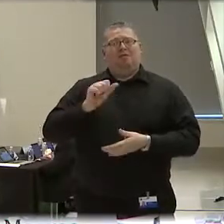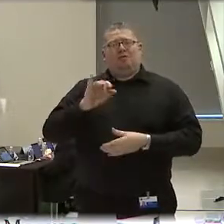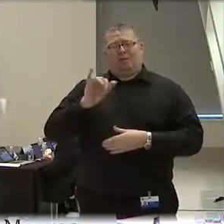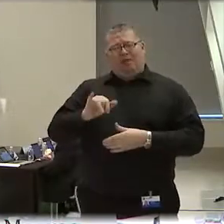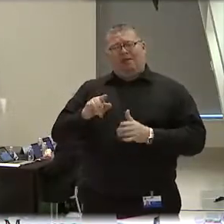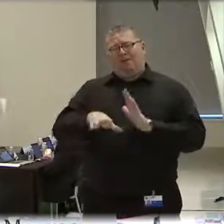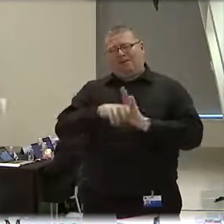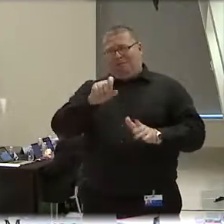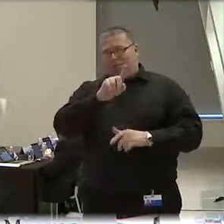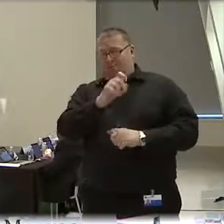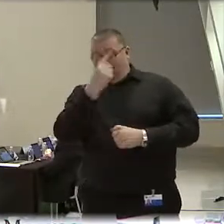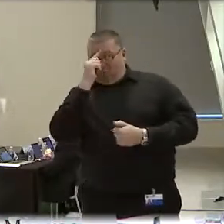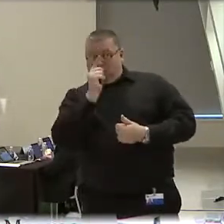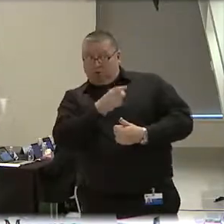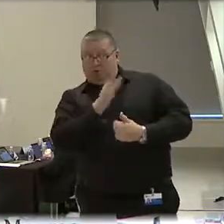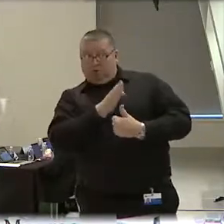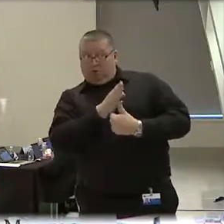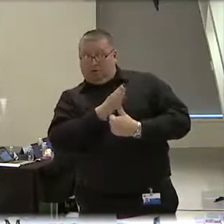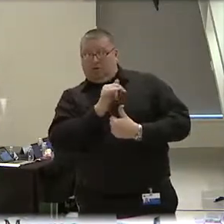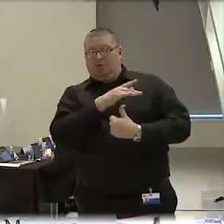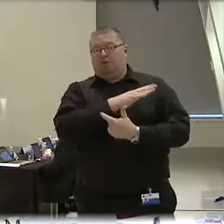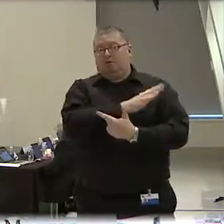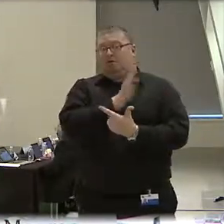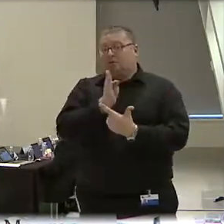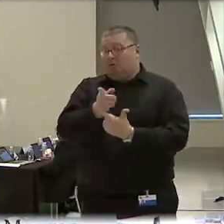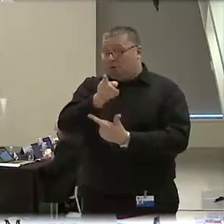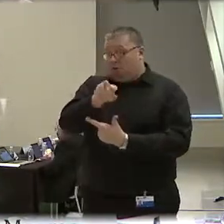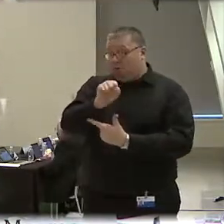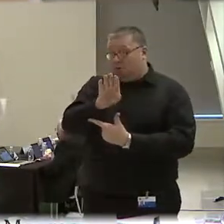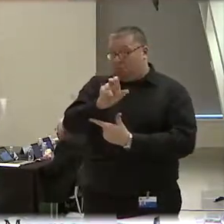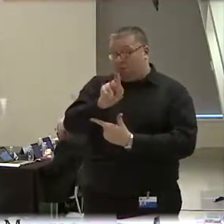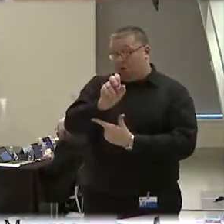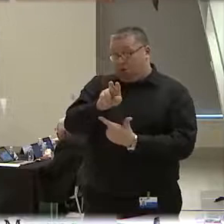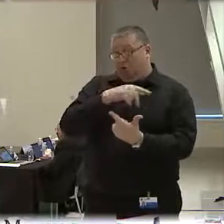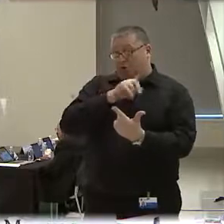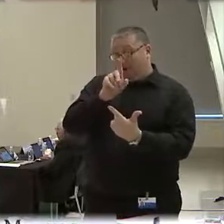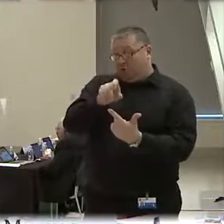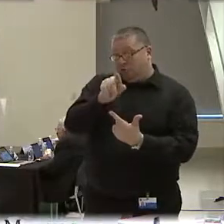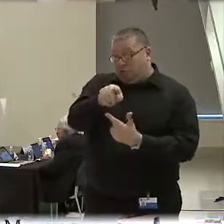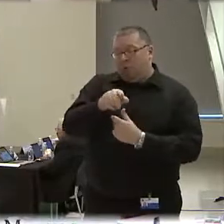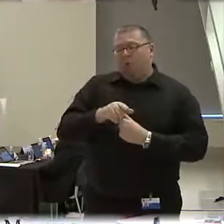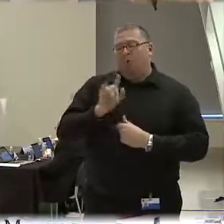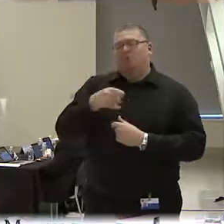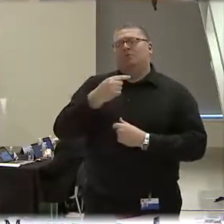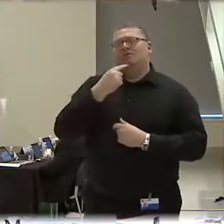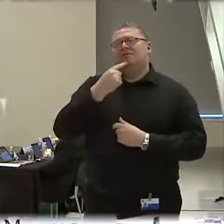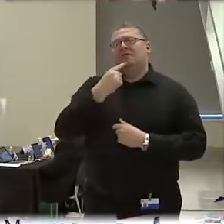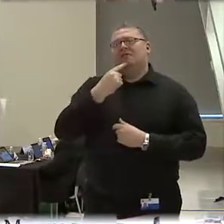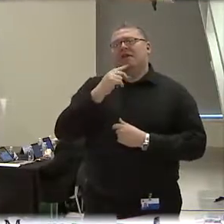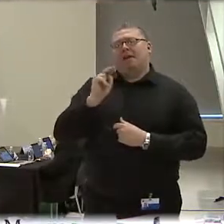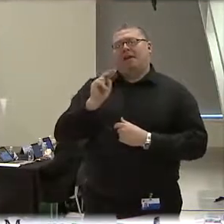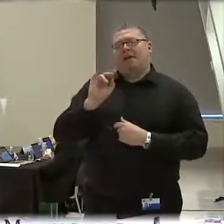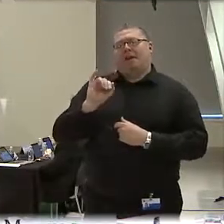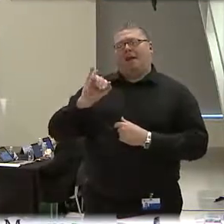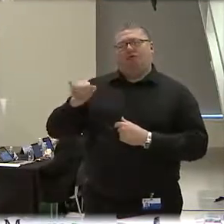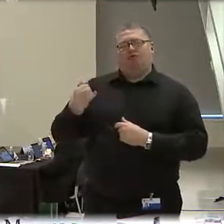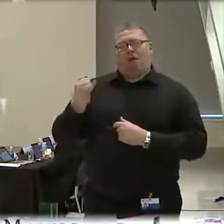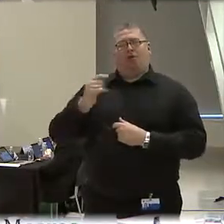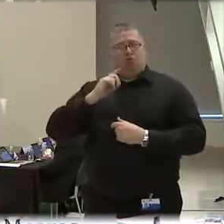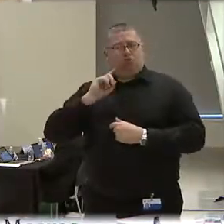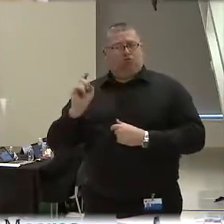funding question for you. Funding question for you, Mr. Buchner, is you said NIJ should,